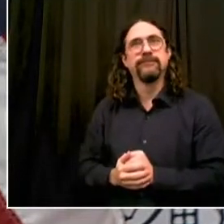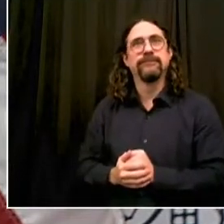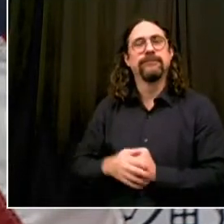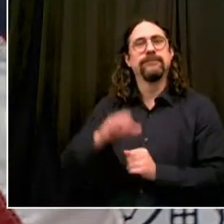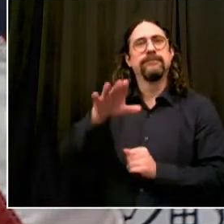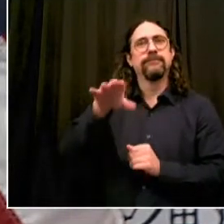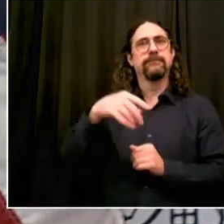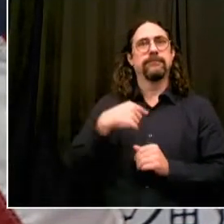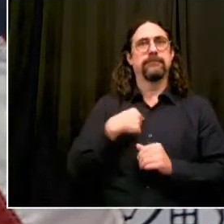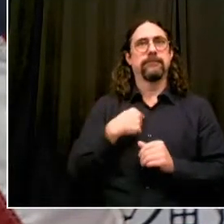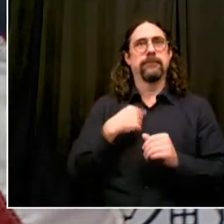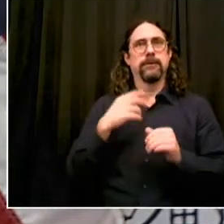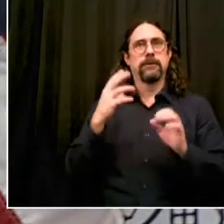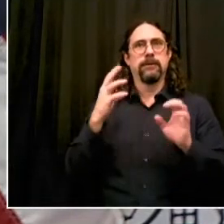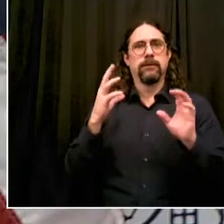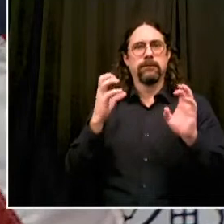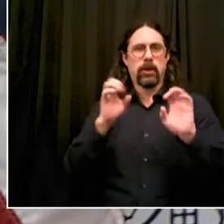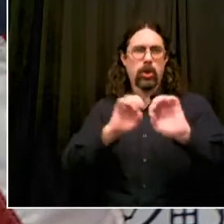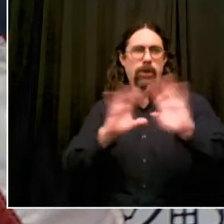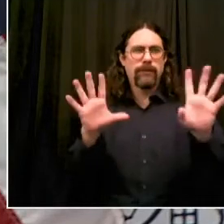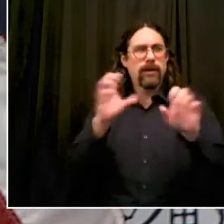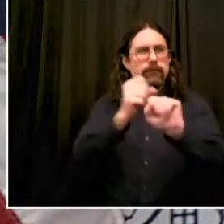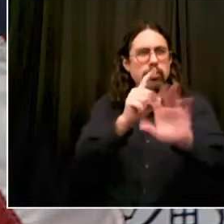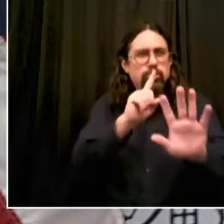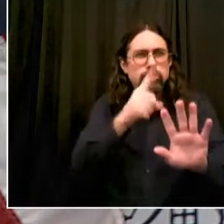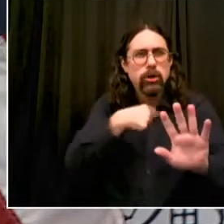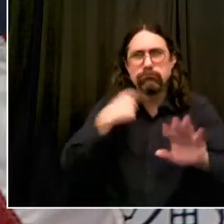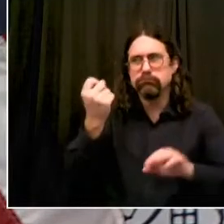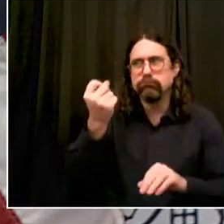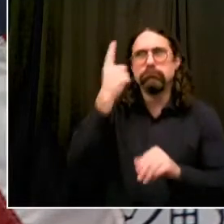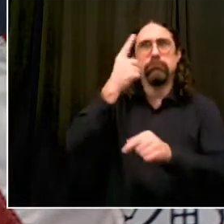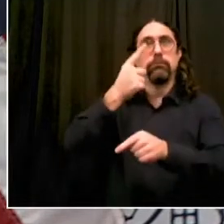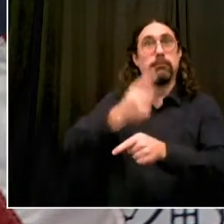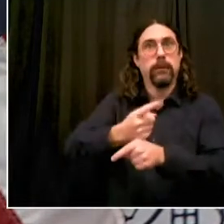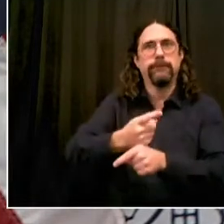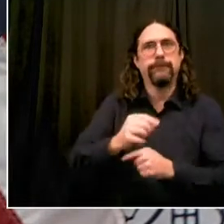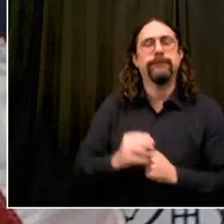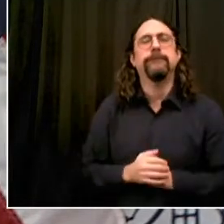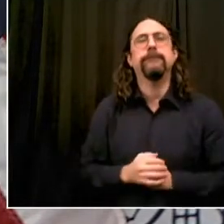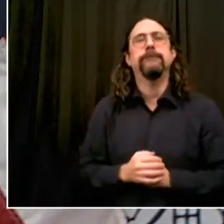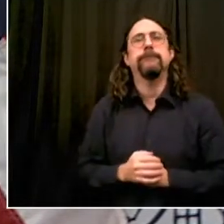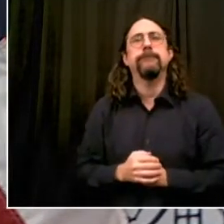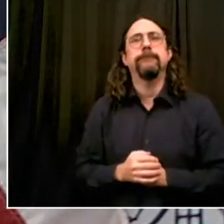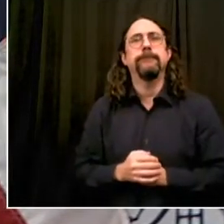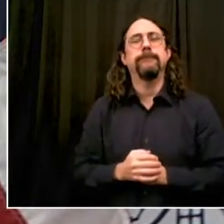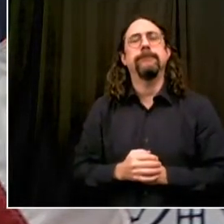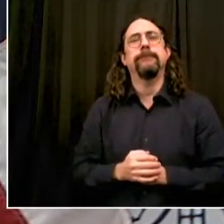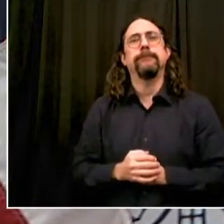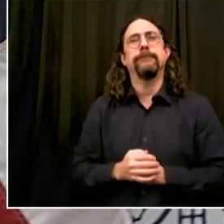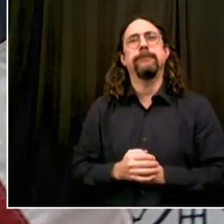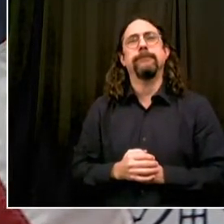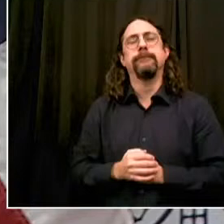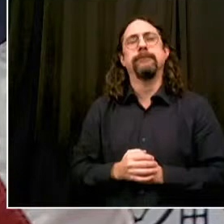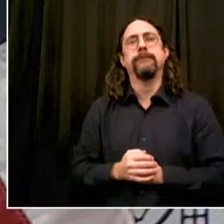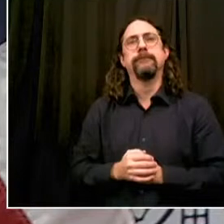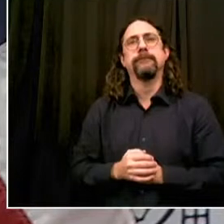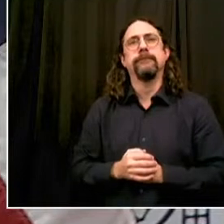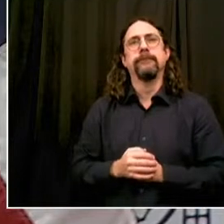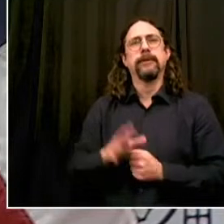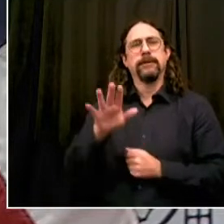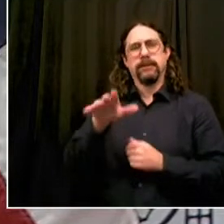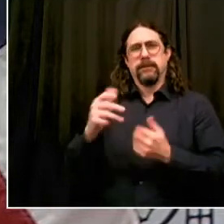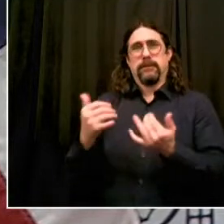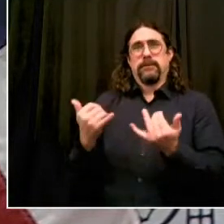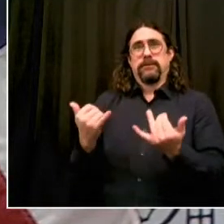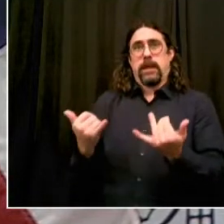be weekly testing, at what point would the schools close again, or what would, I